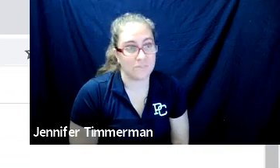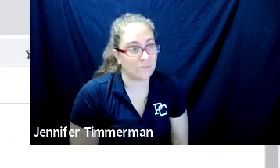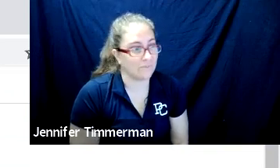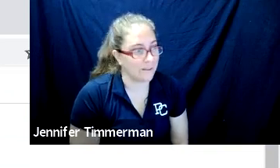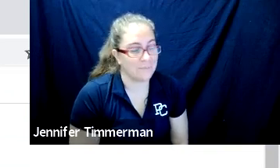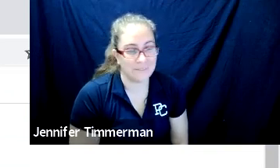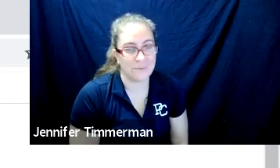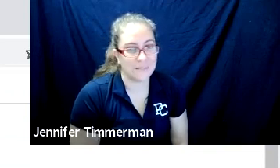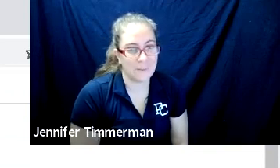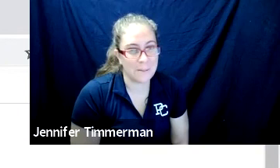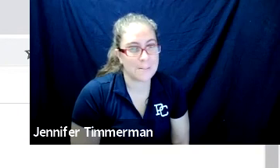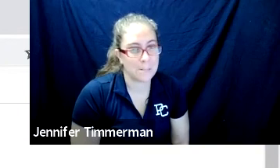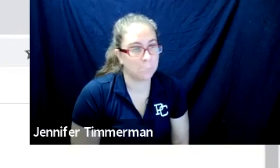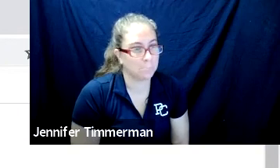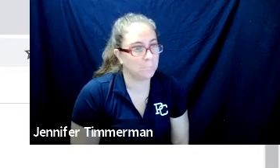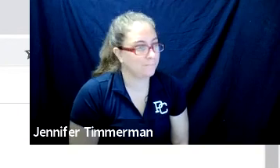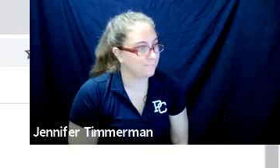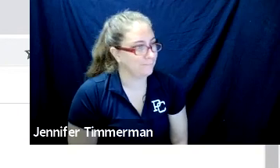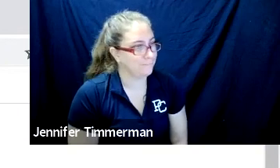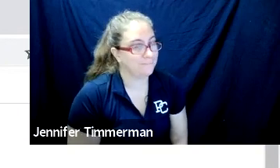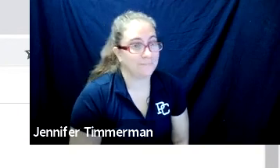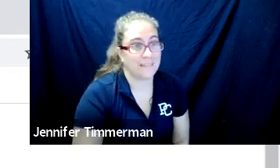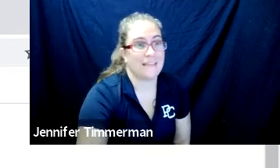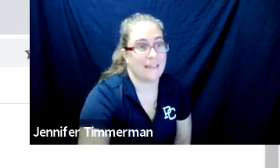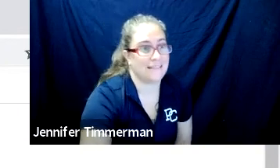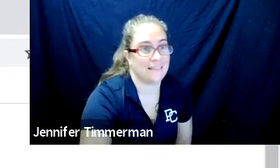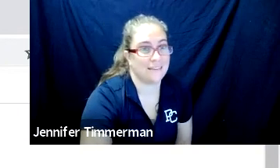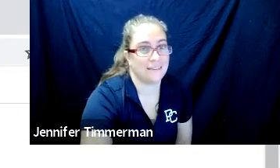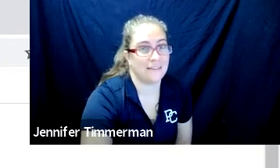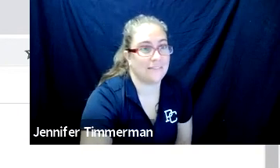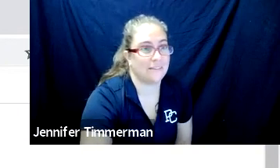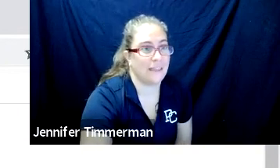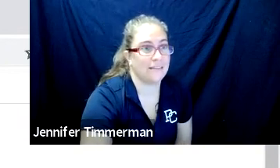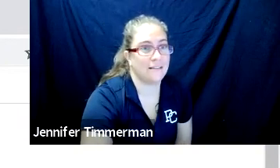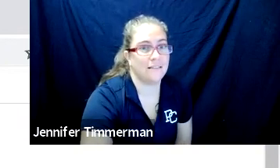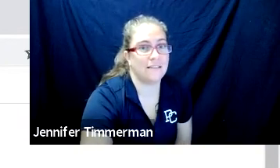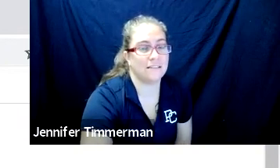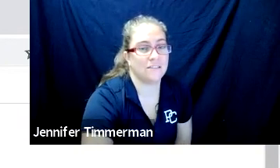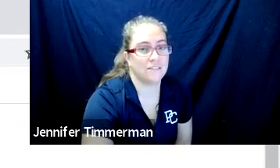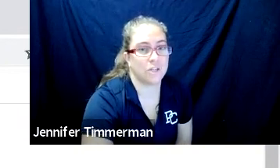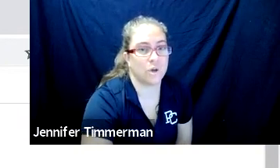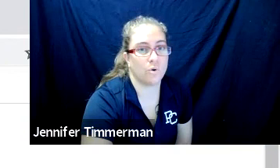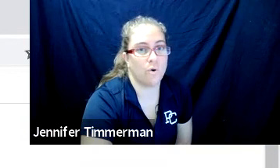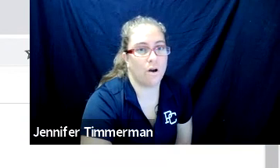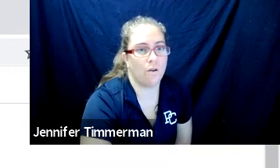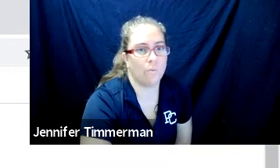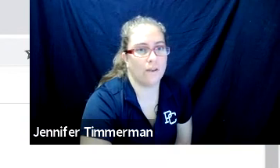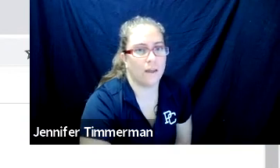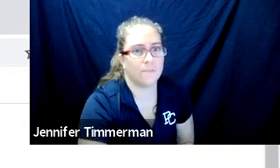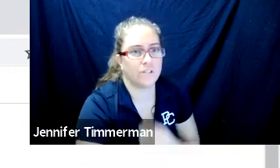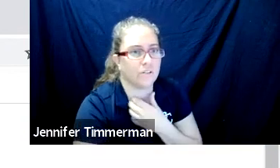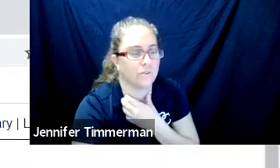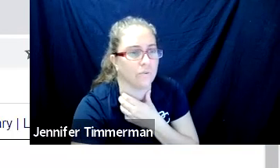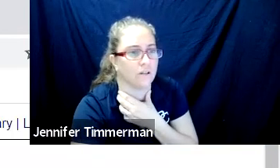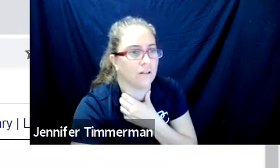100% Wow, recommend this website. that's a great resource. Yes, and the ASL lessons go all the way